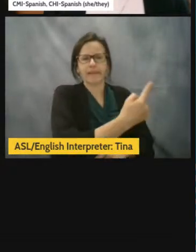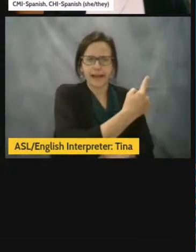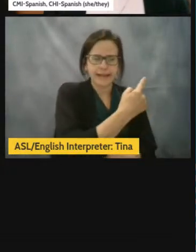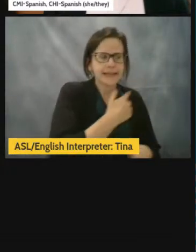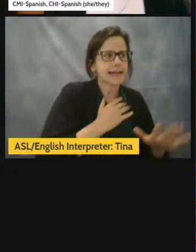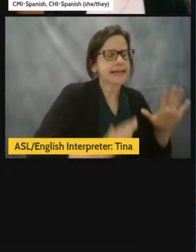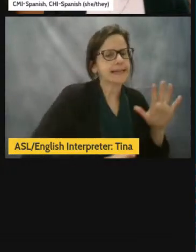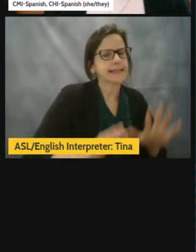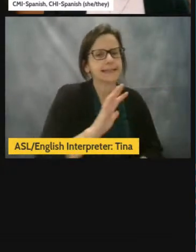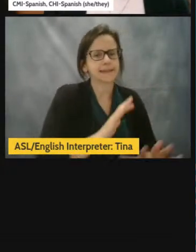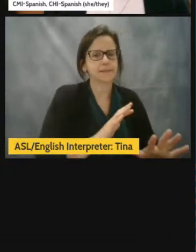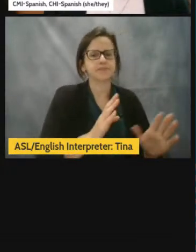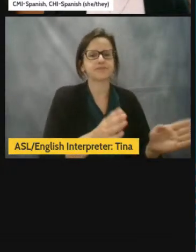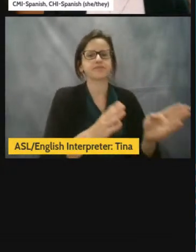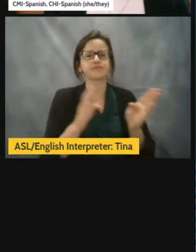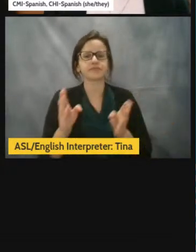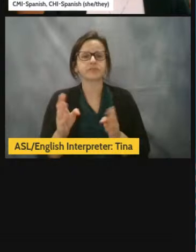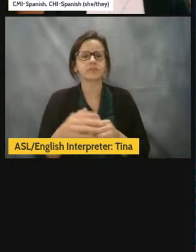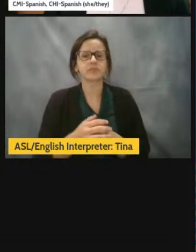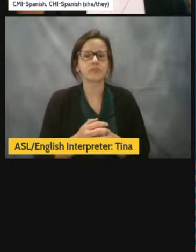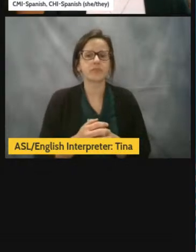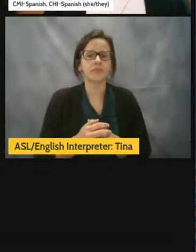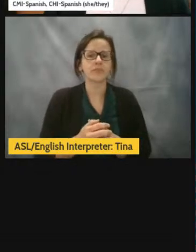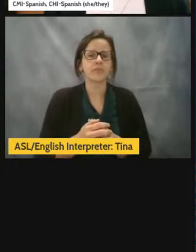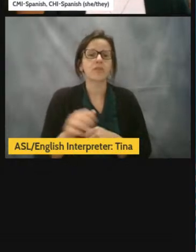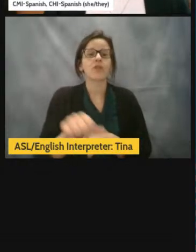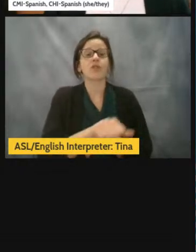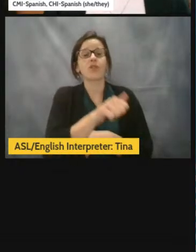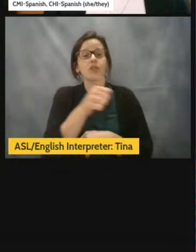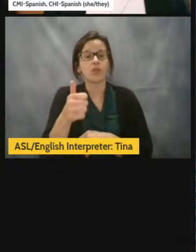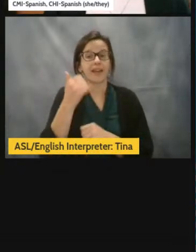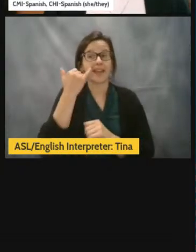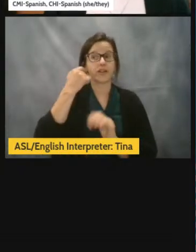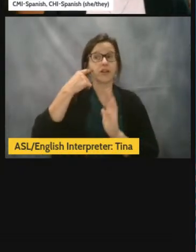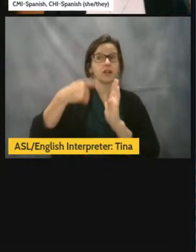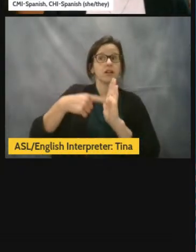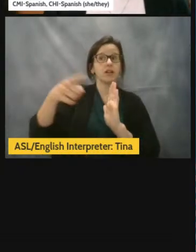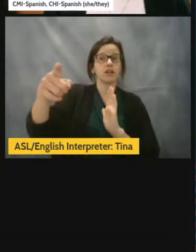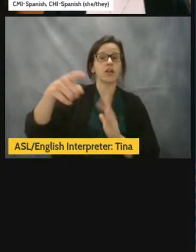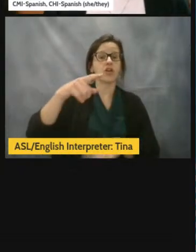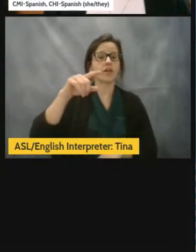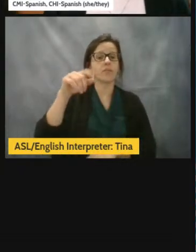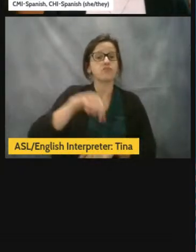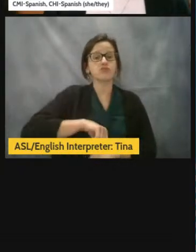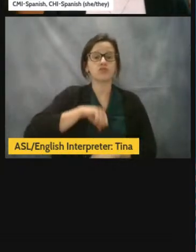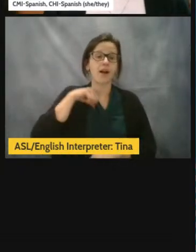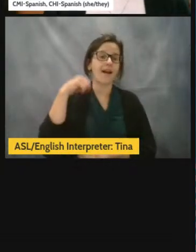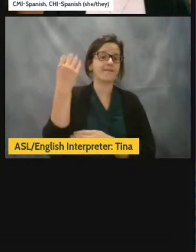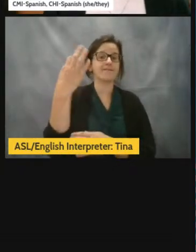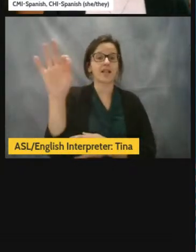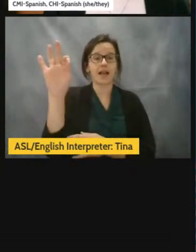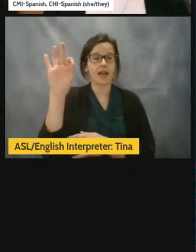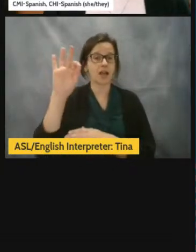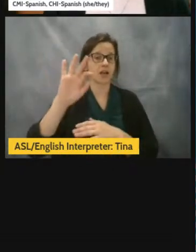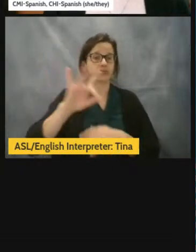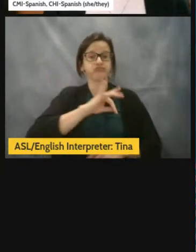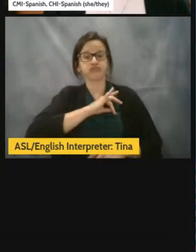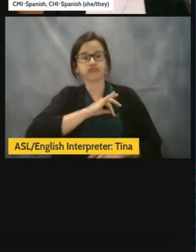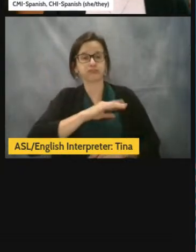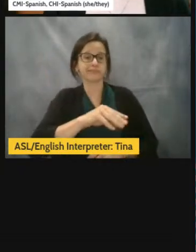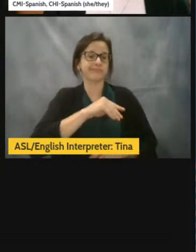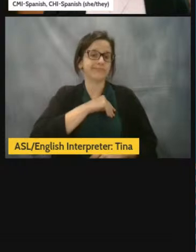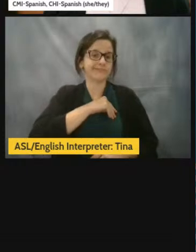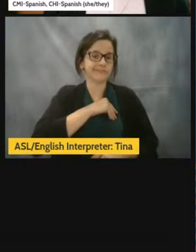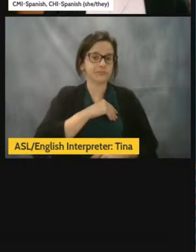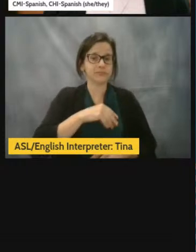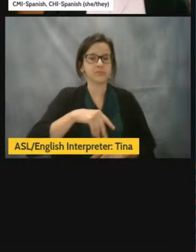a pride flag pin, okay, or a sticker or a button, okay? I will say don't